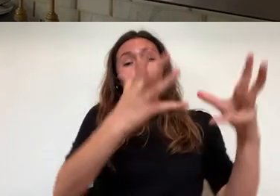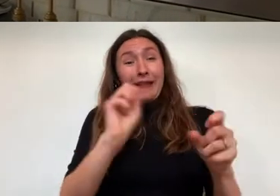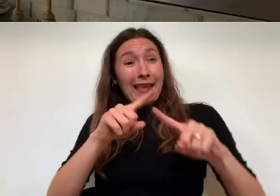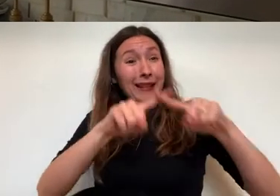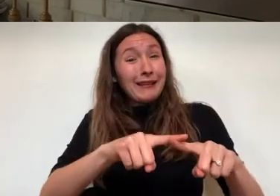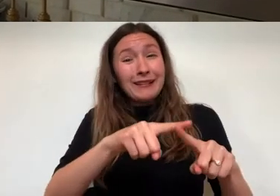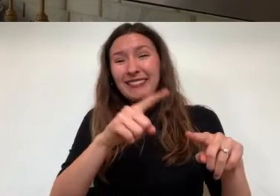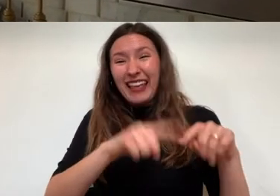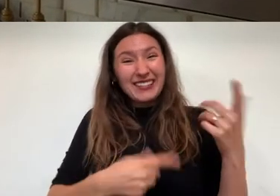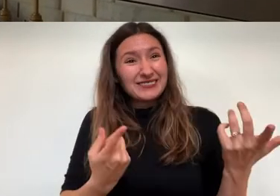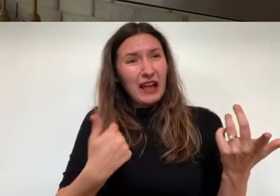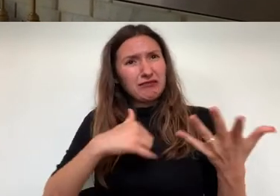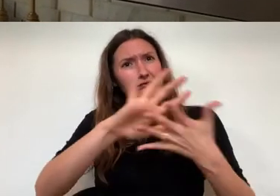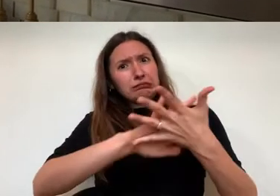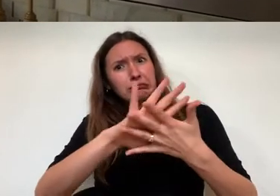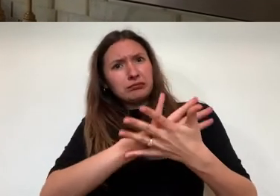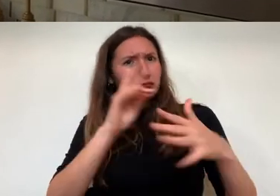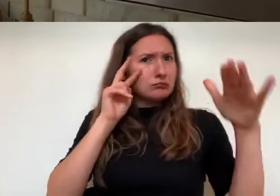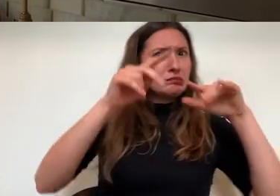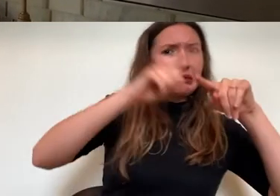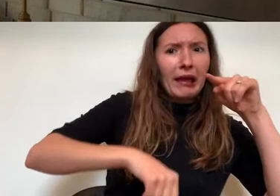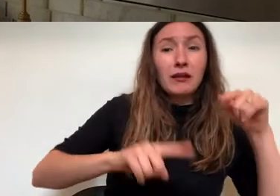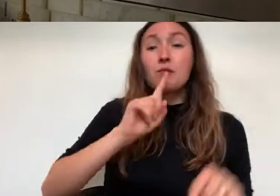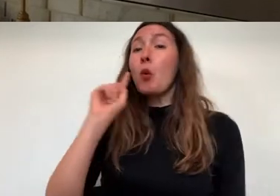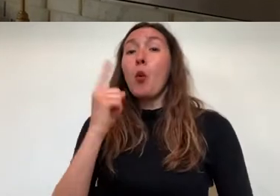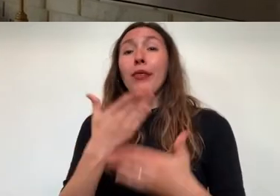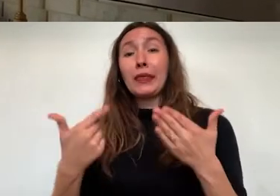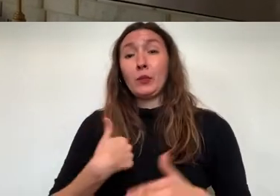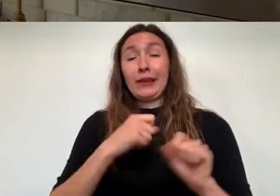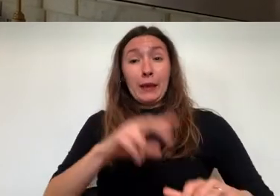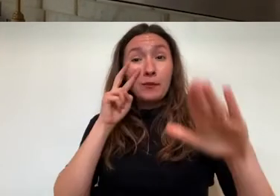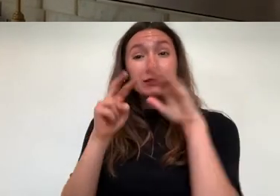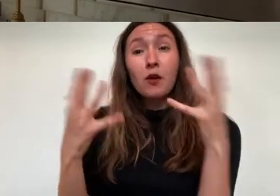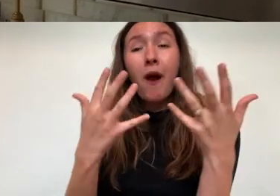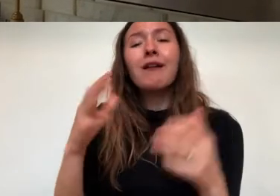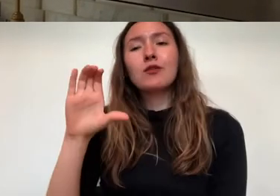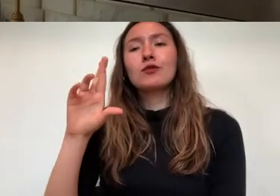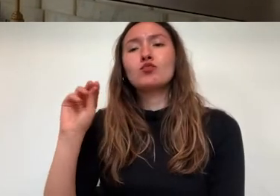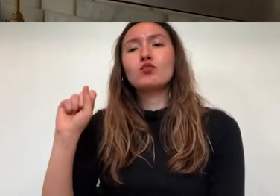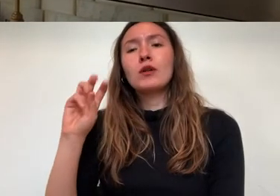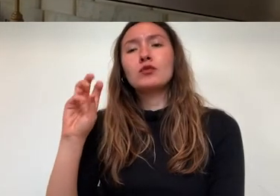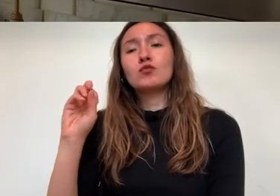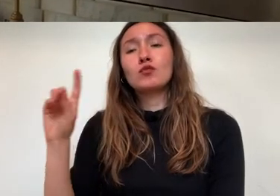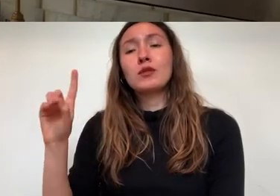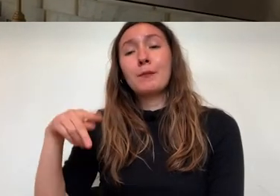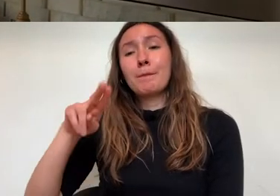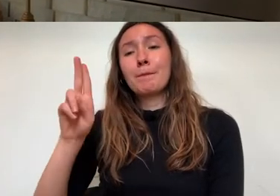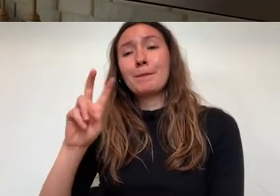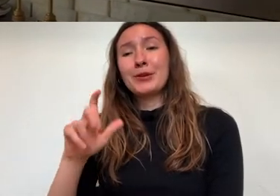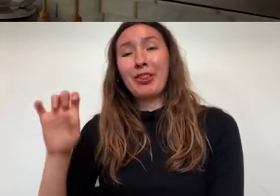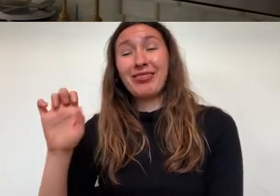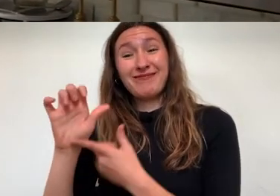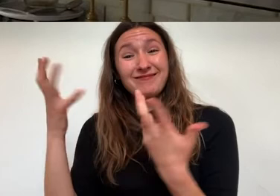It has a mathematical certainty in a world where those of us who long for some kind of certainty are forced to settle for